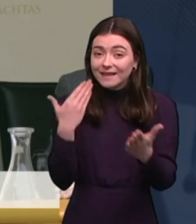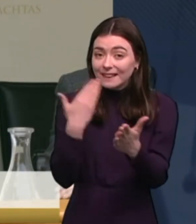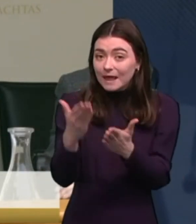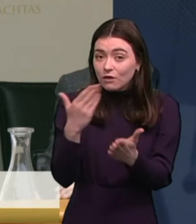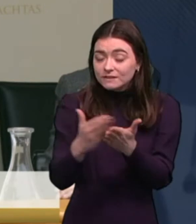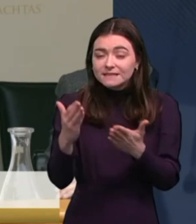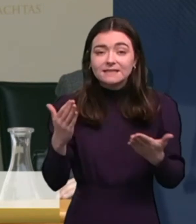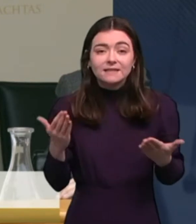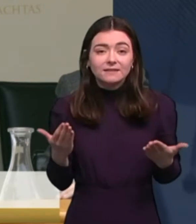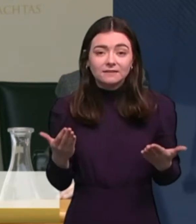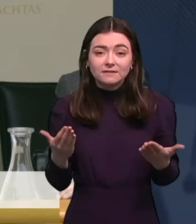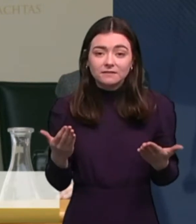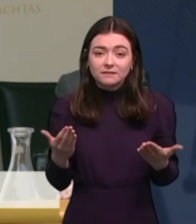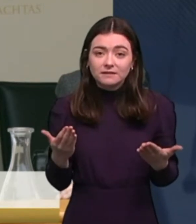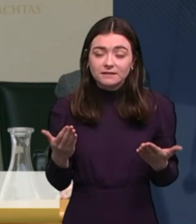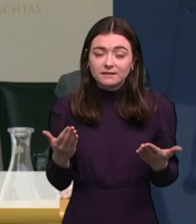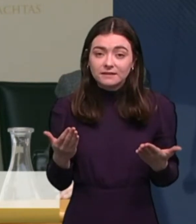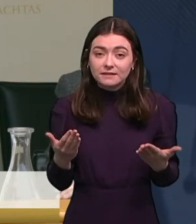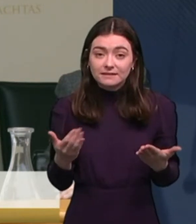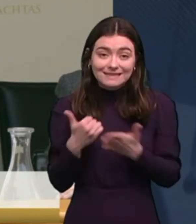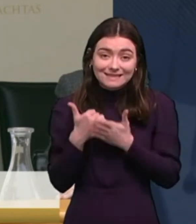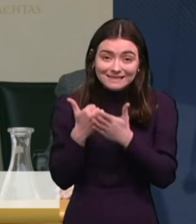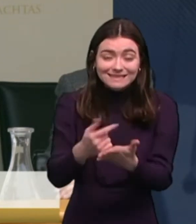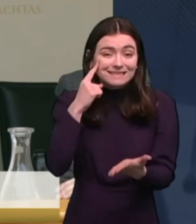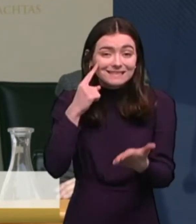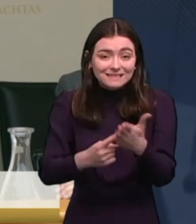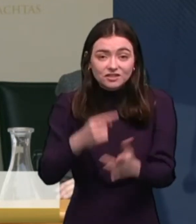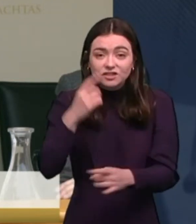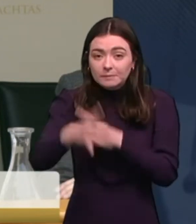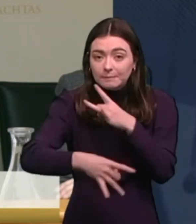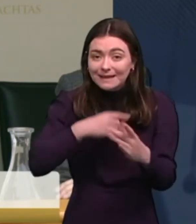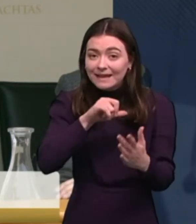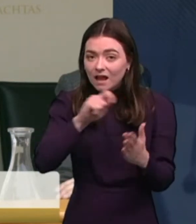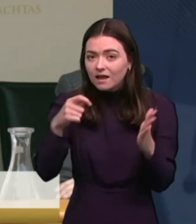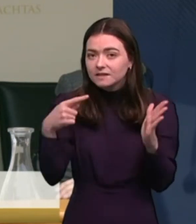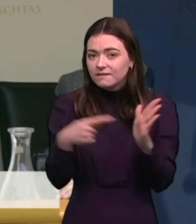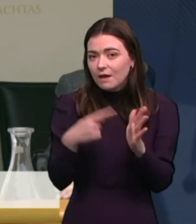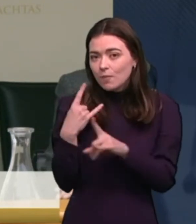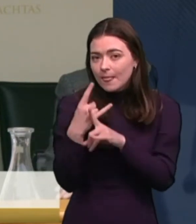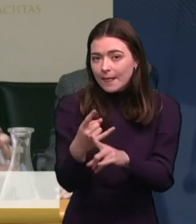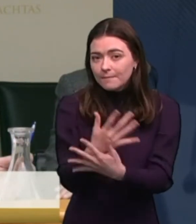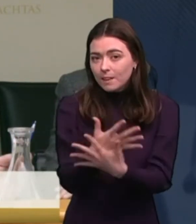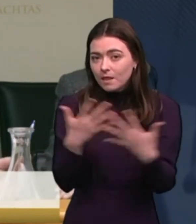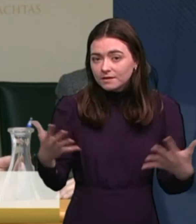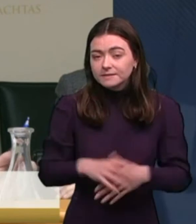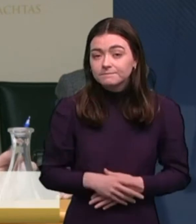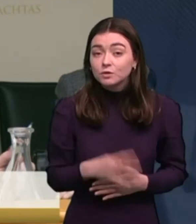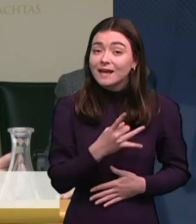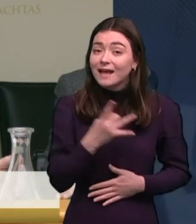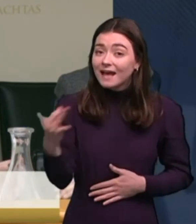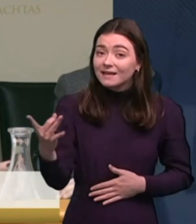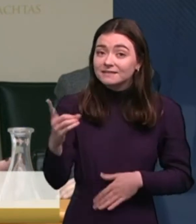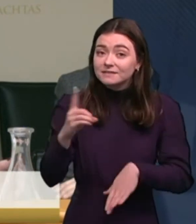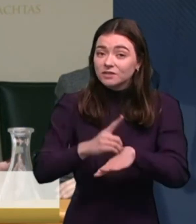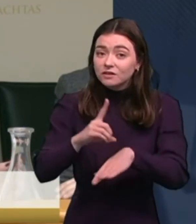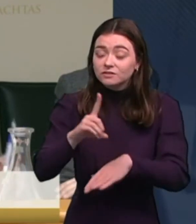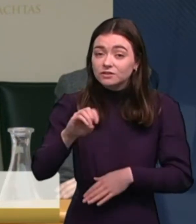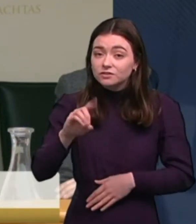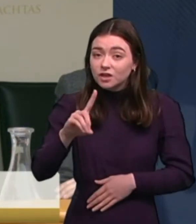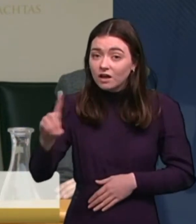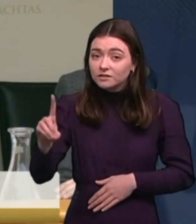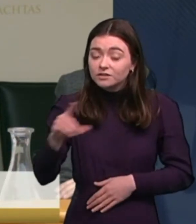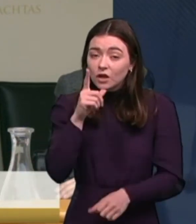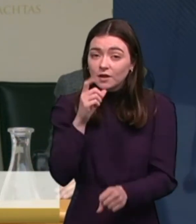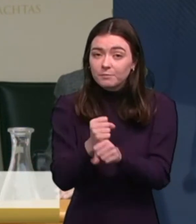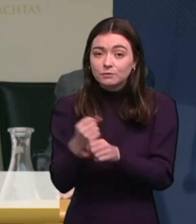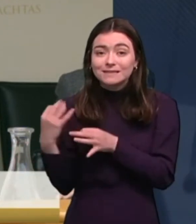clarity that in the Assisted Decision Making Act will be very helpful. I'm going to ask Dr. Philip Dodd to come in relation